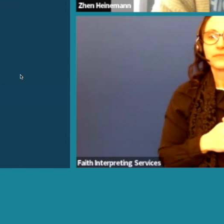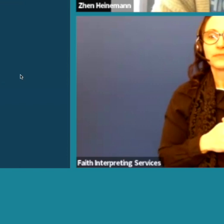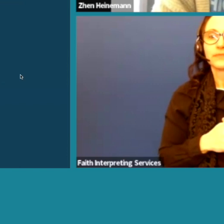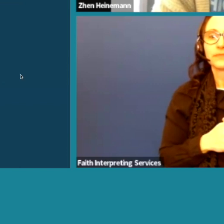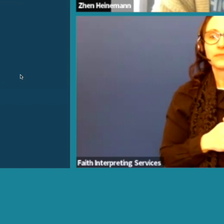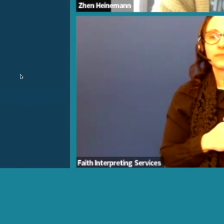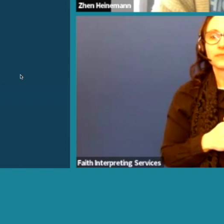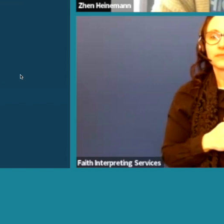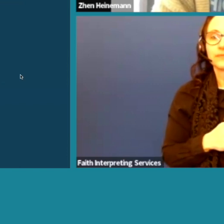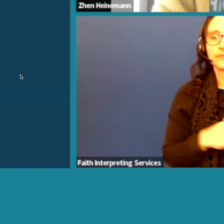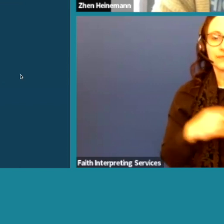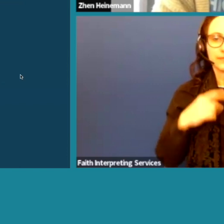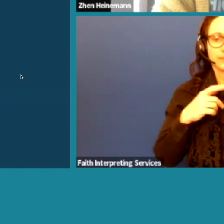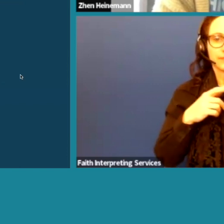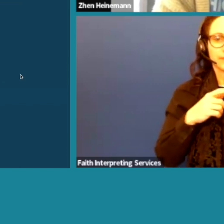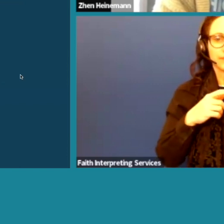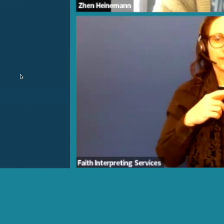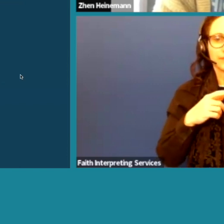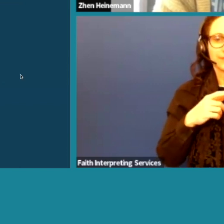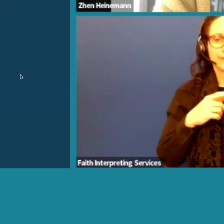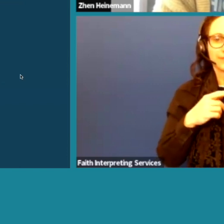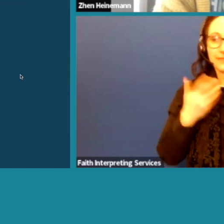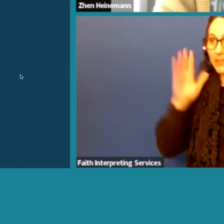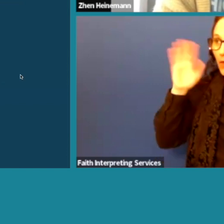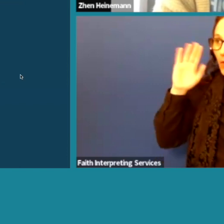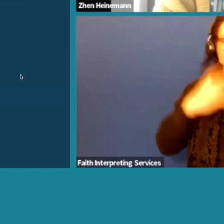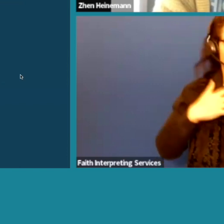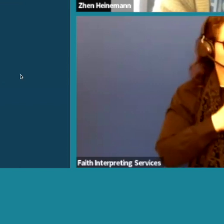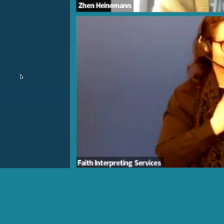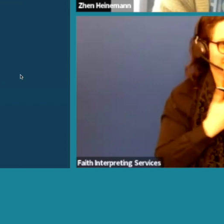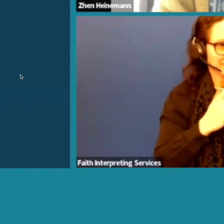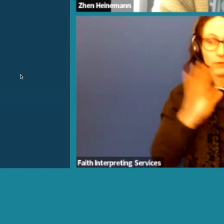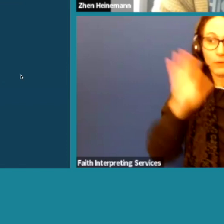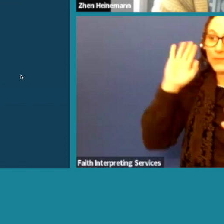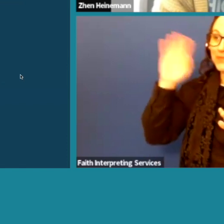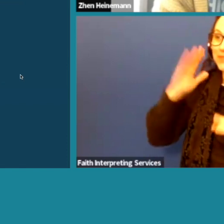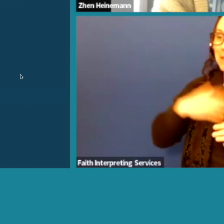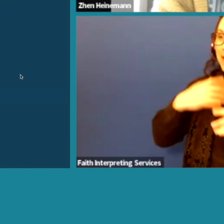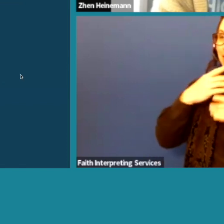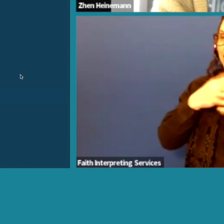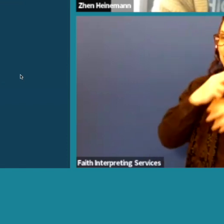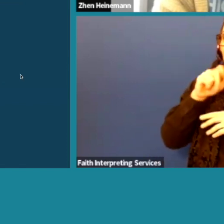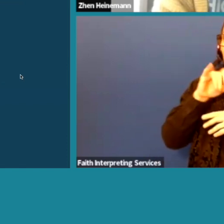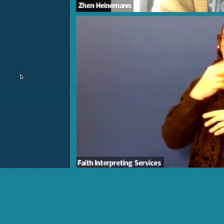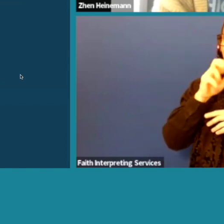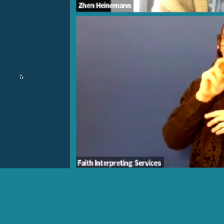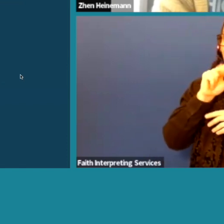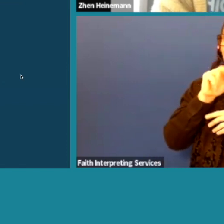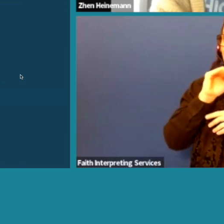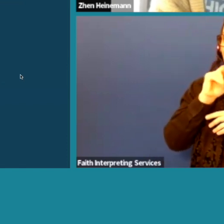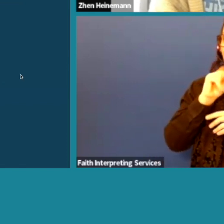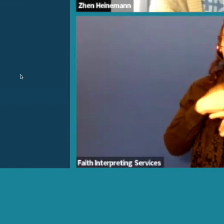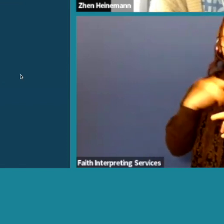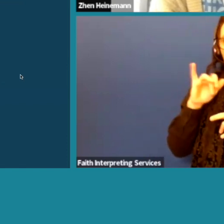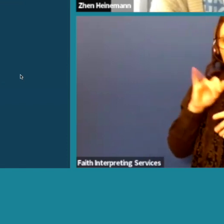And hello, everybody. I'm sorry. Go ahead, Jen. My name is Zhen Heinnemann, and I am also with the steering committee.